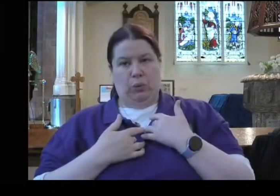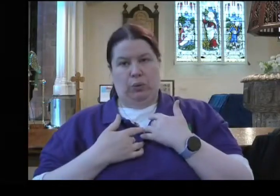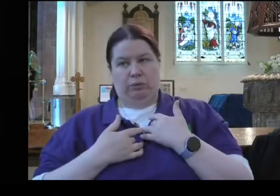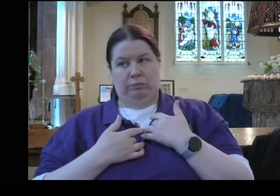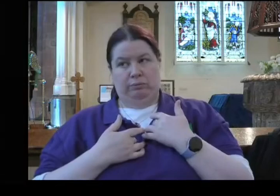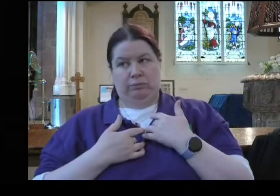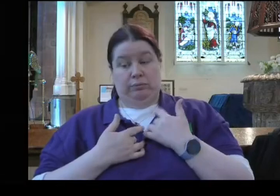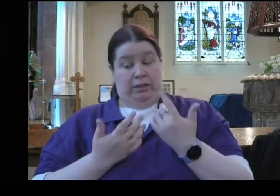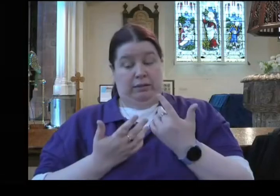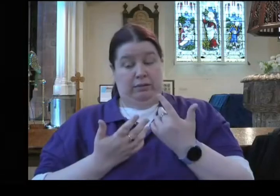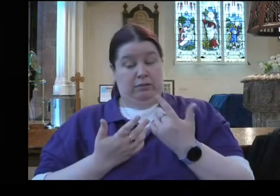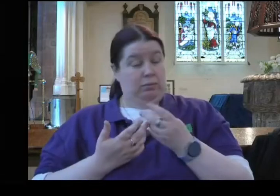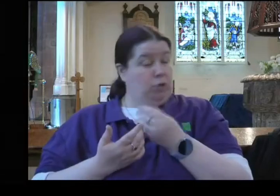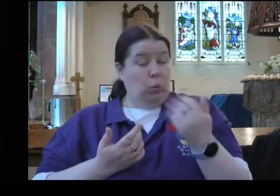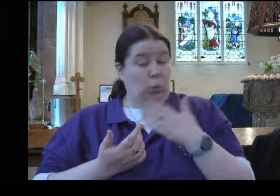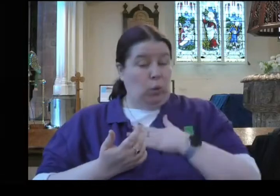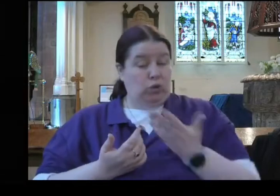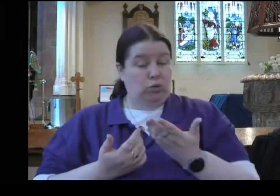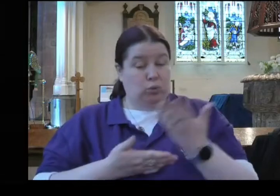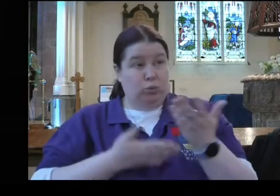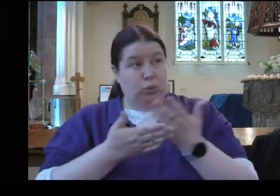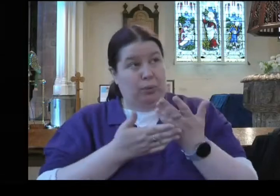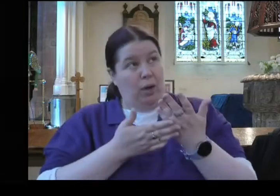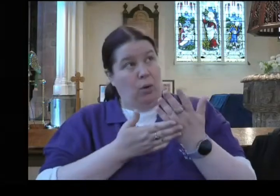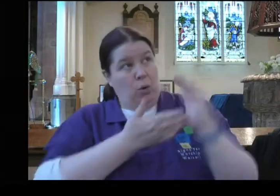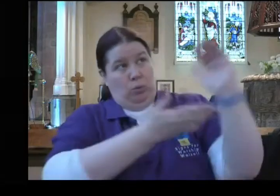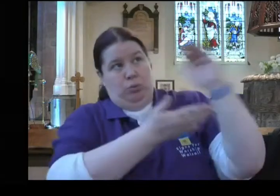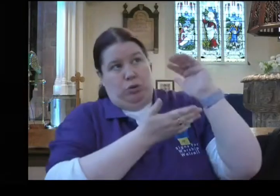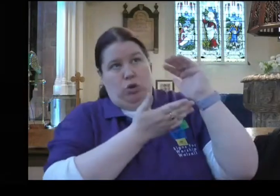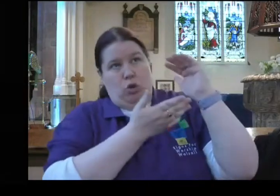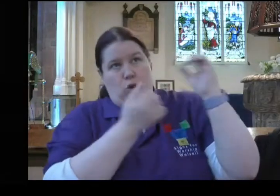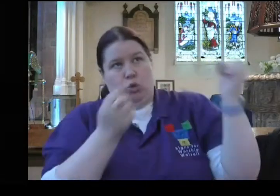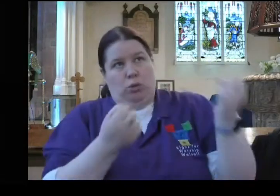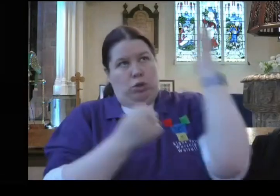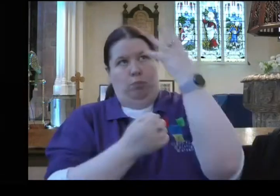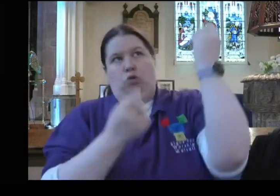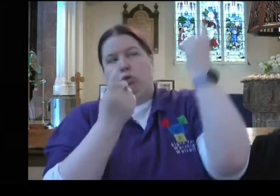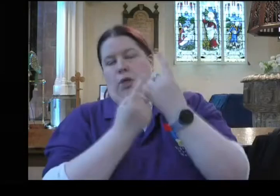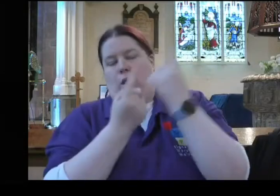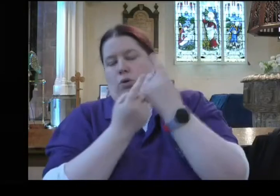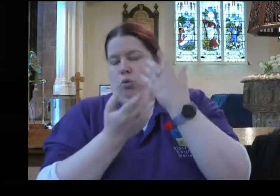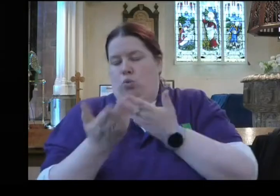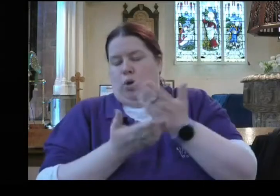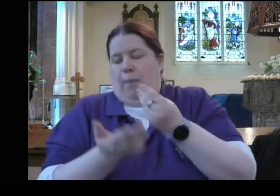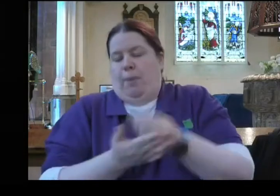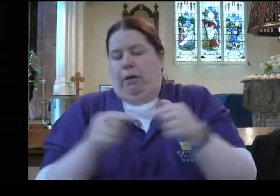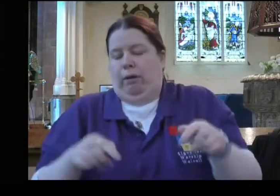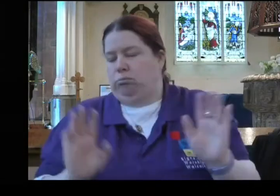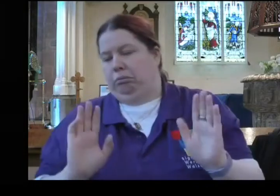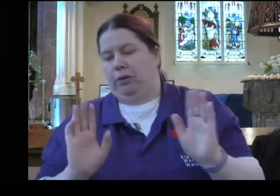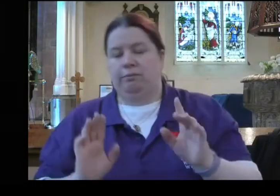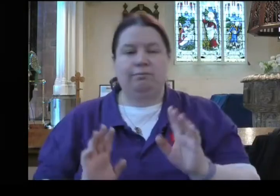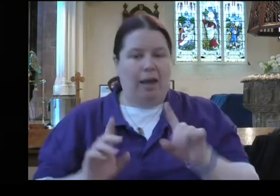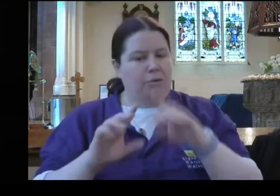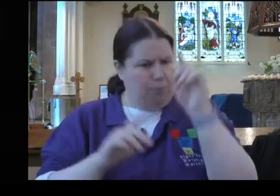rewards for giving. They kind of regard it as a super spiritual thing. We don't talk about money in this church. You need to be aware of